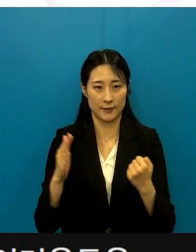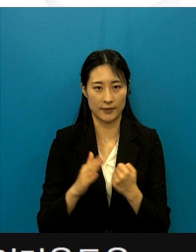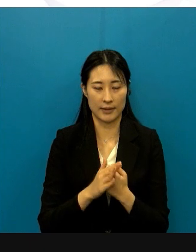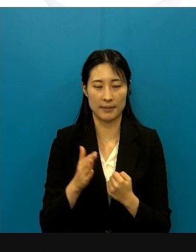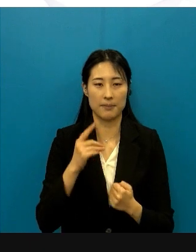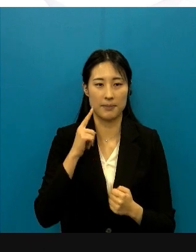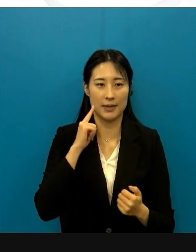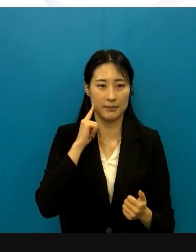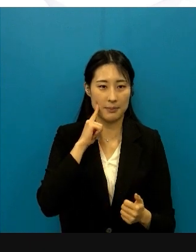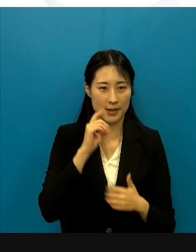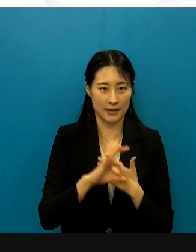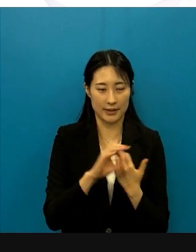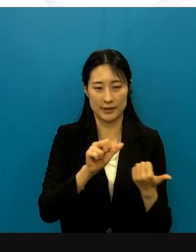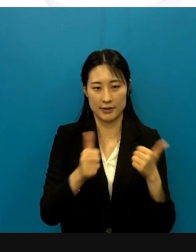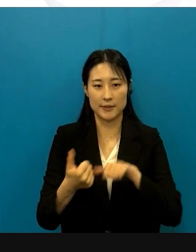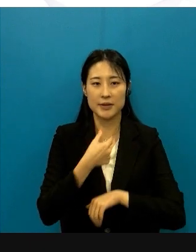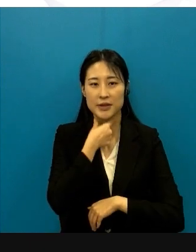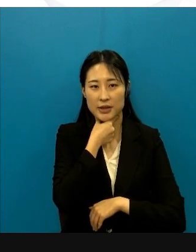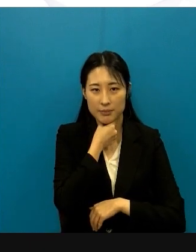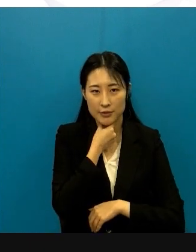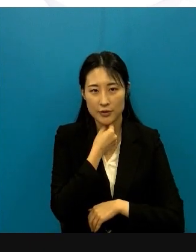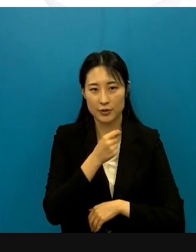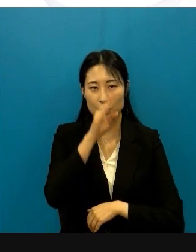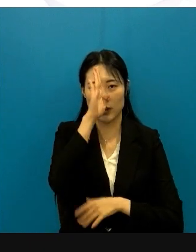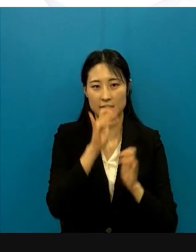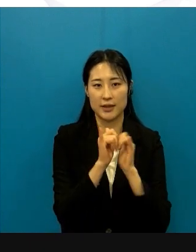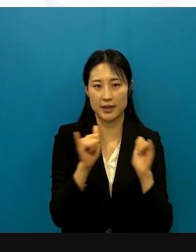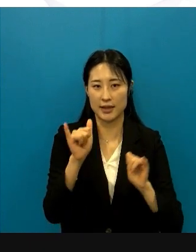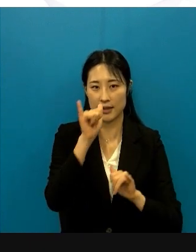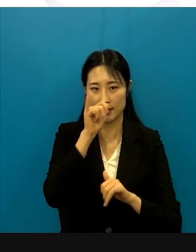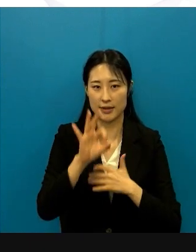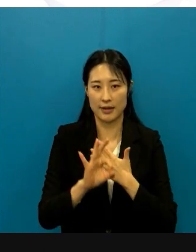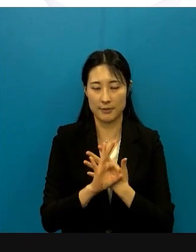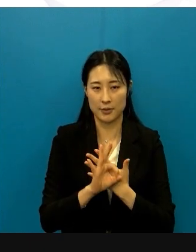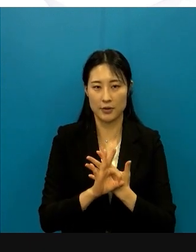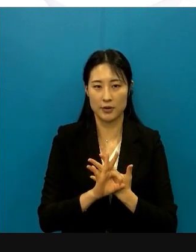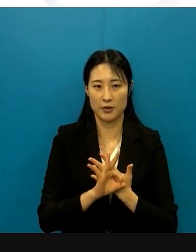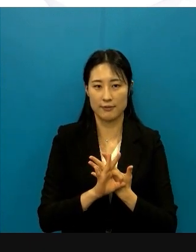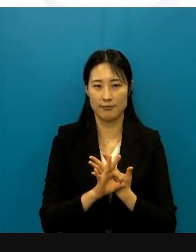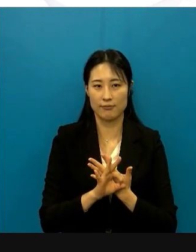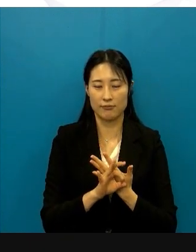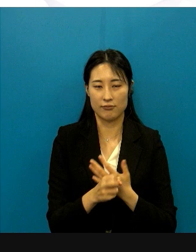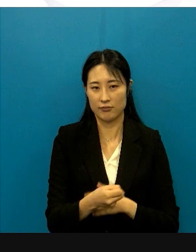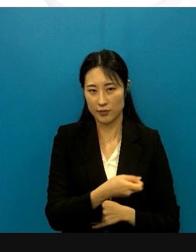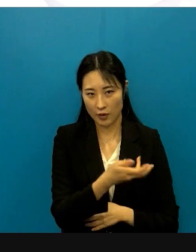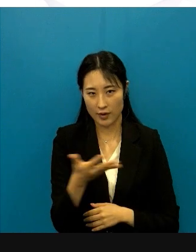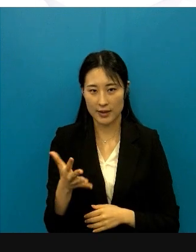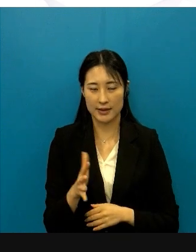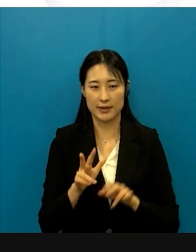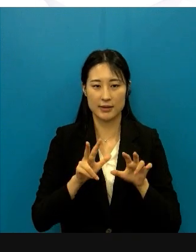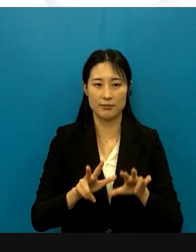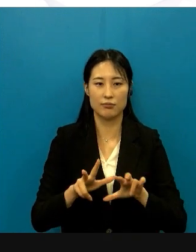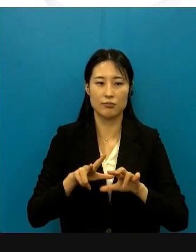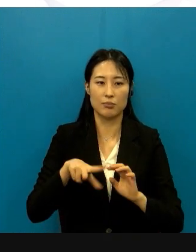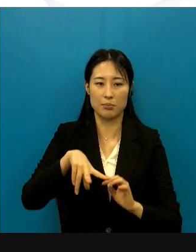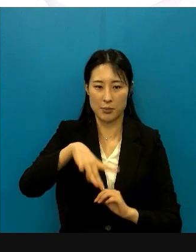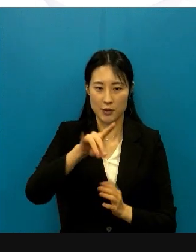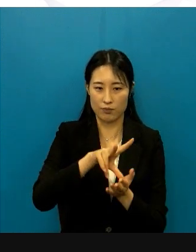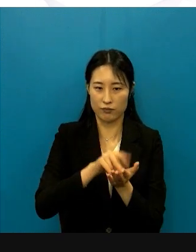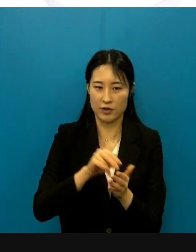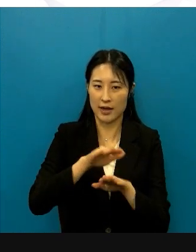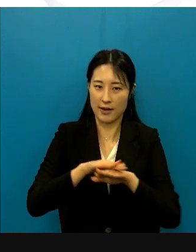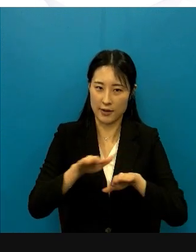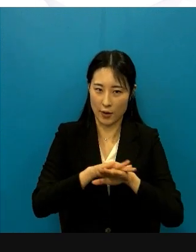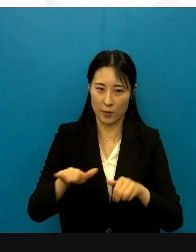difficult problem resolved. Next one is BAD endorse eugenics and